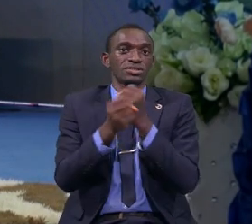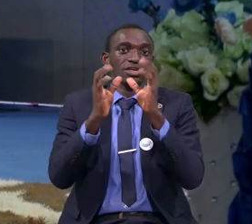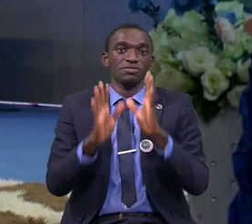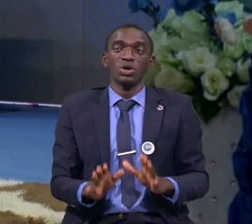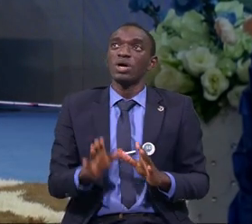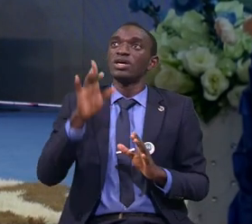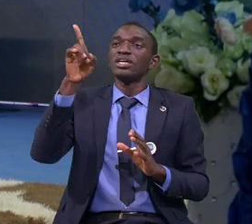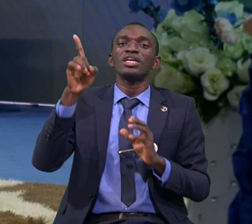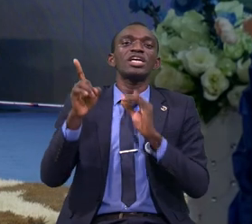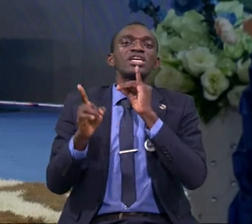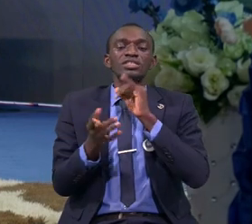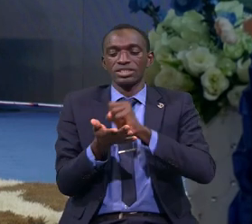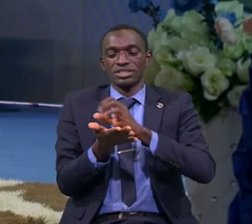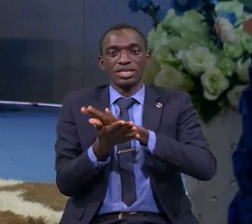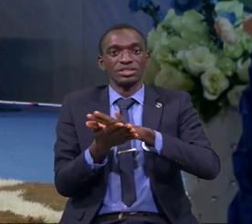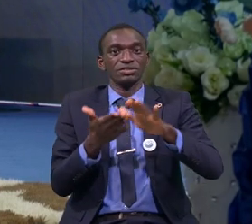unchangeable Sanctifier,